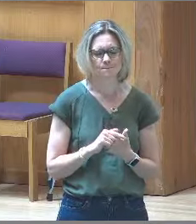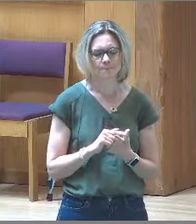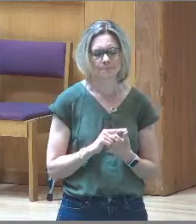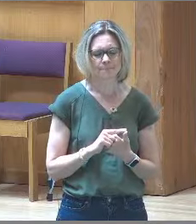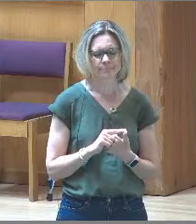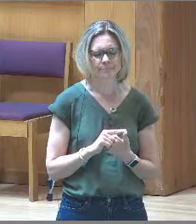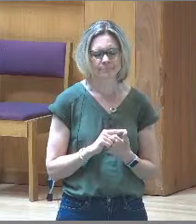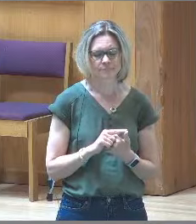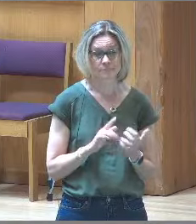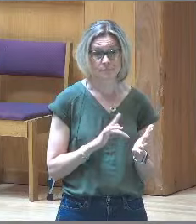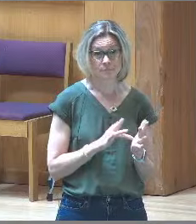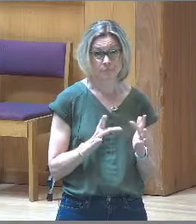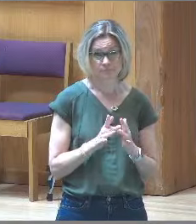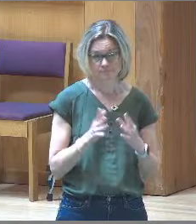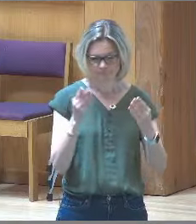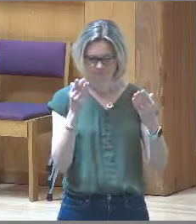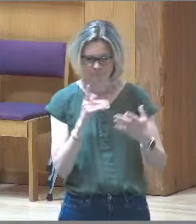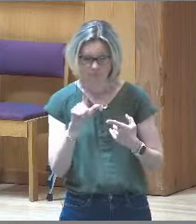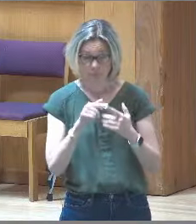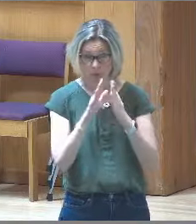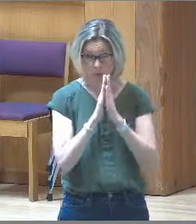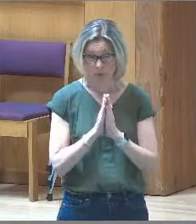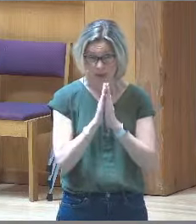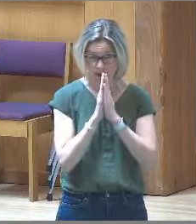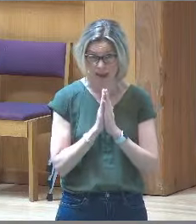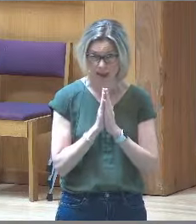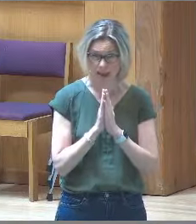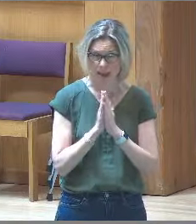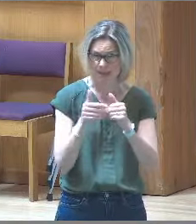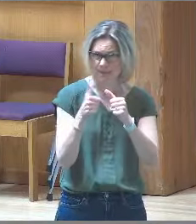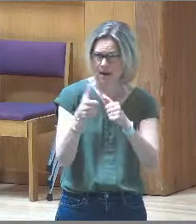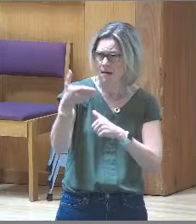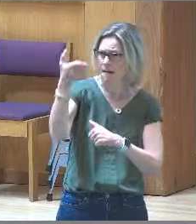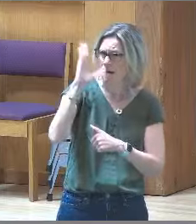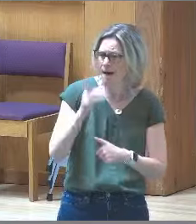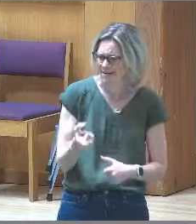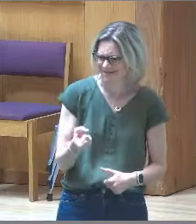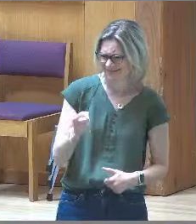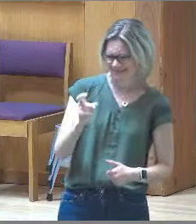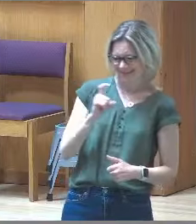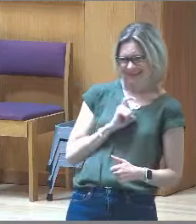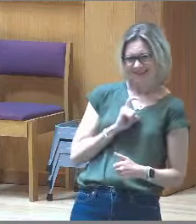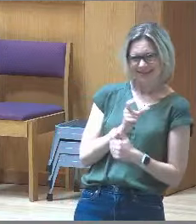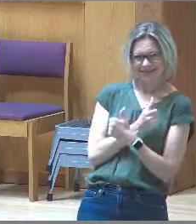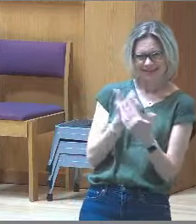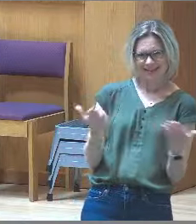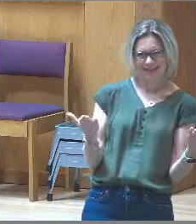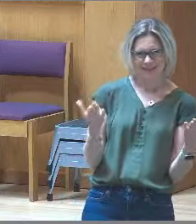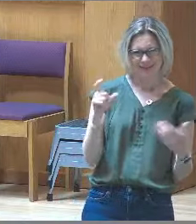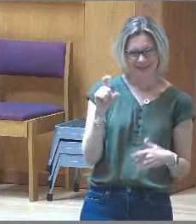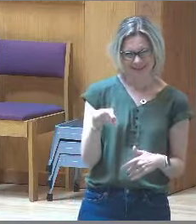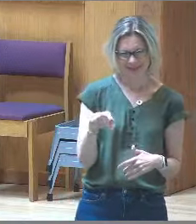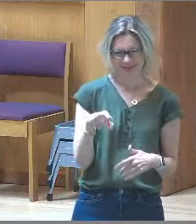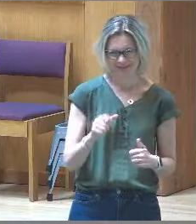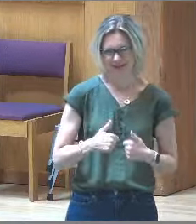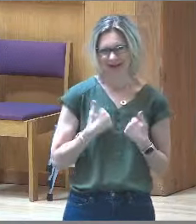we pray, we need to remember that God provides what we need. What do we need to be